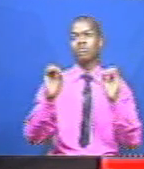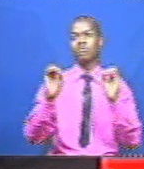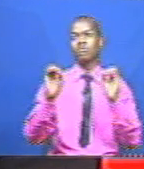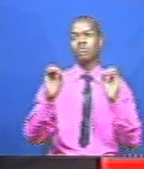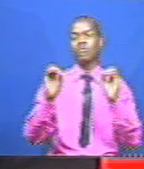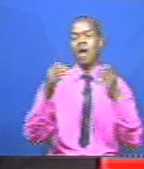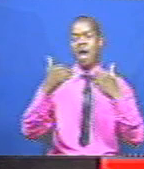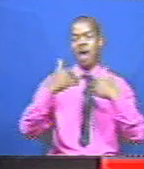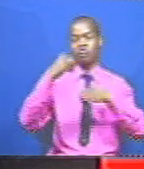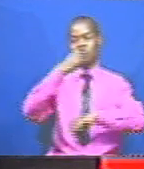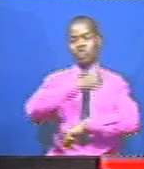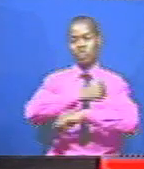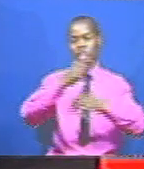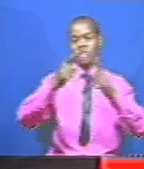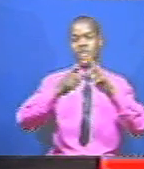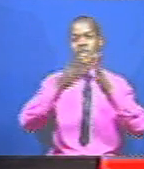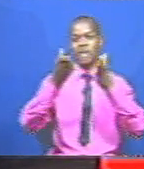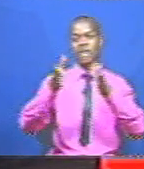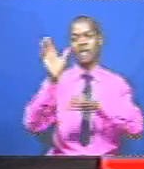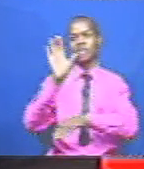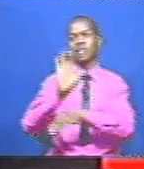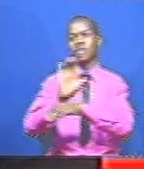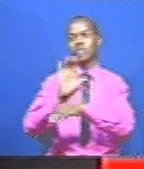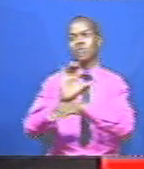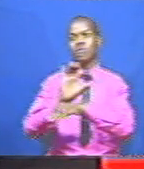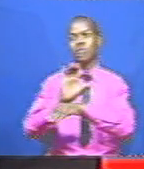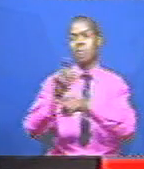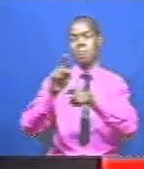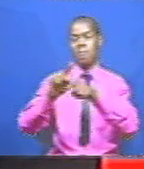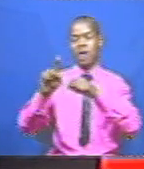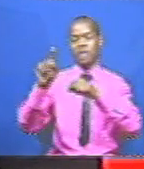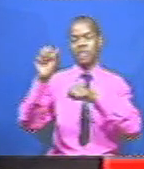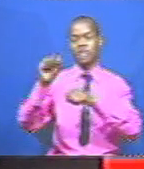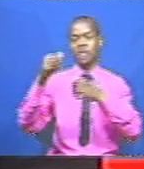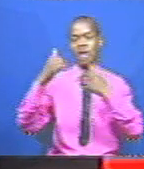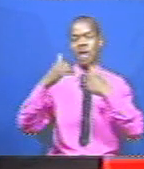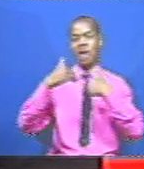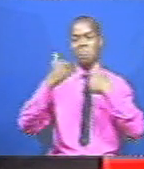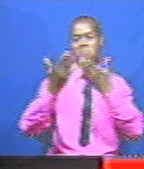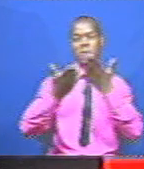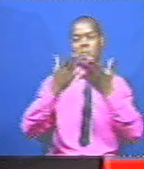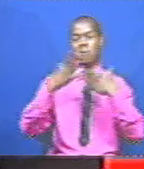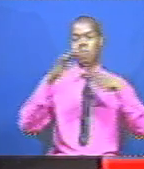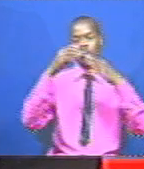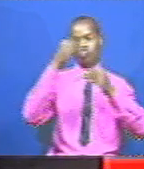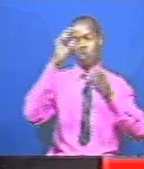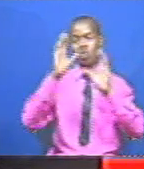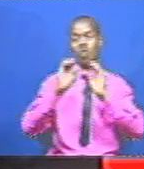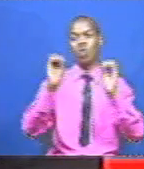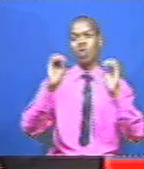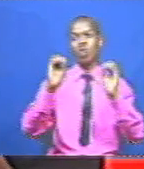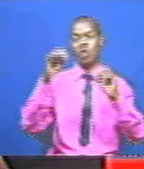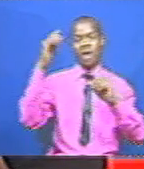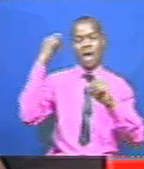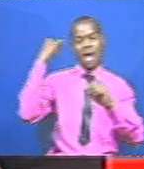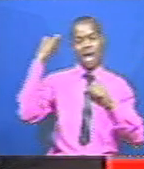started here and churches started here, but yes, we have a lot of illiteracy in this place. So the idea is